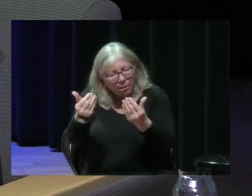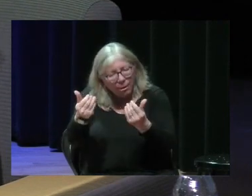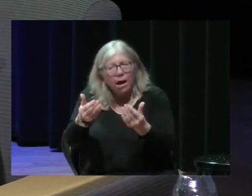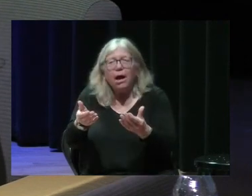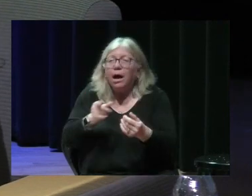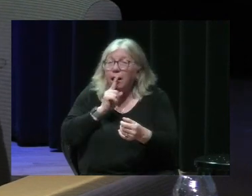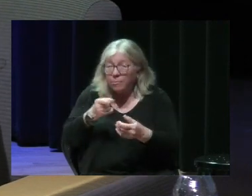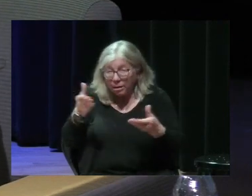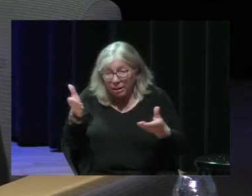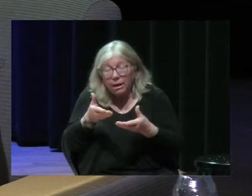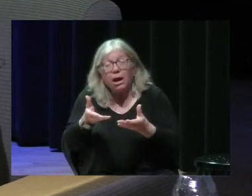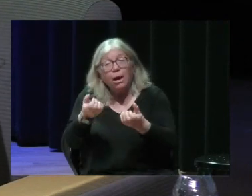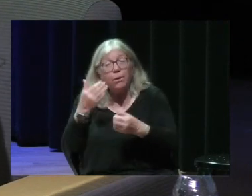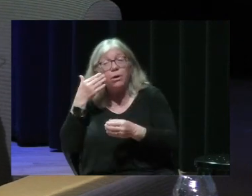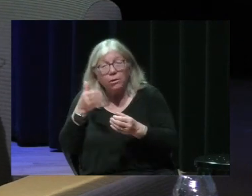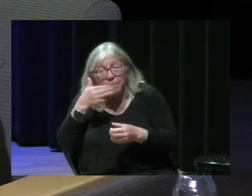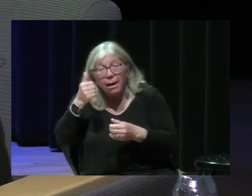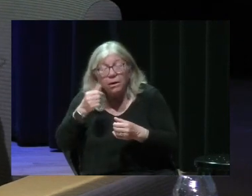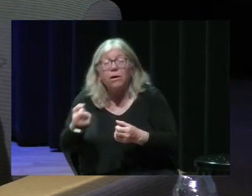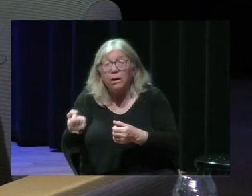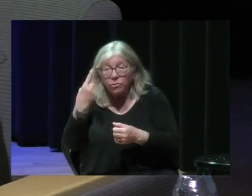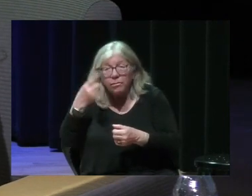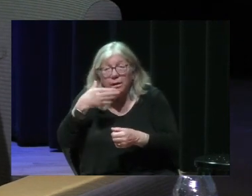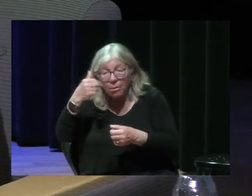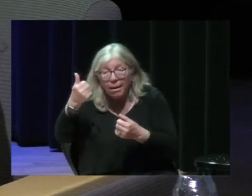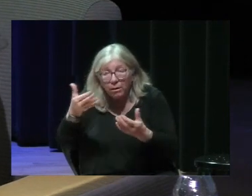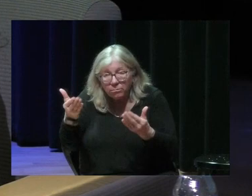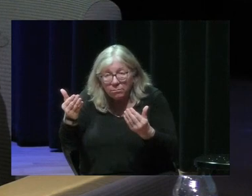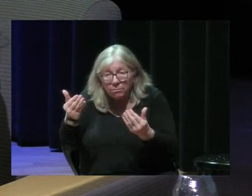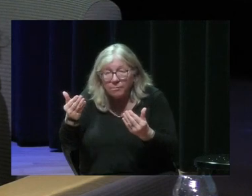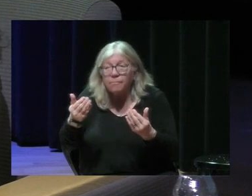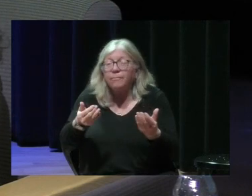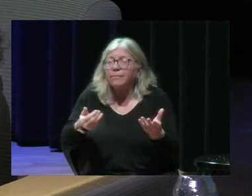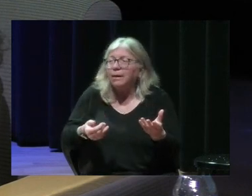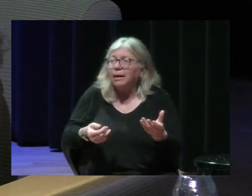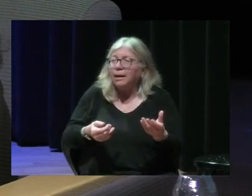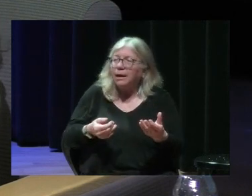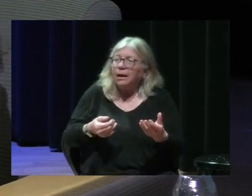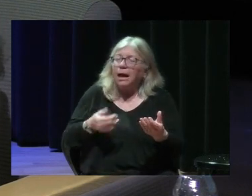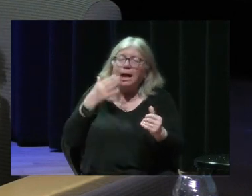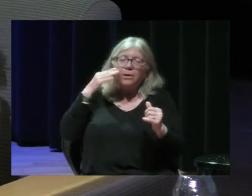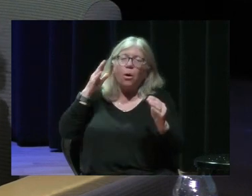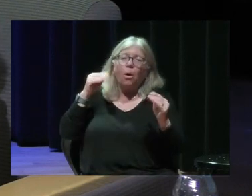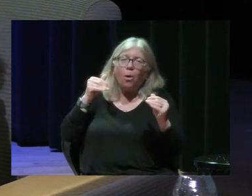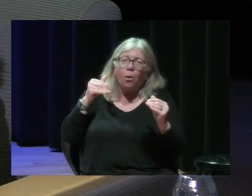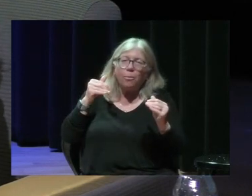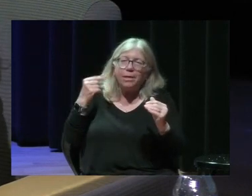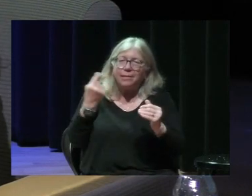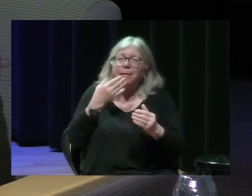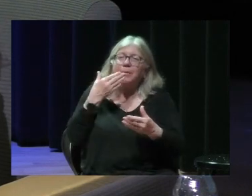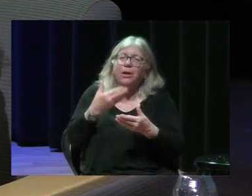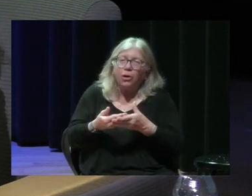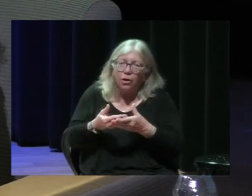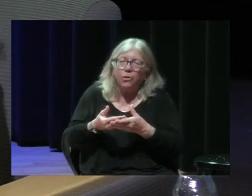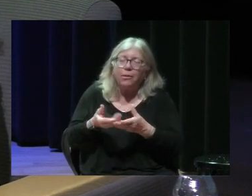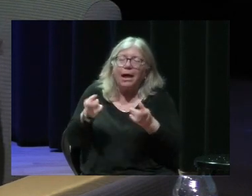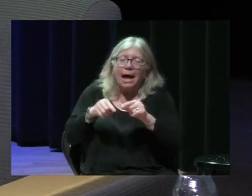really am here to get to know you better, to understand you better. And to hope that something good can come of our